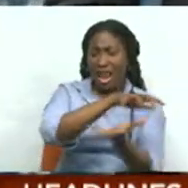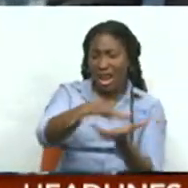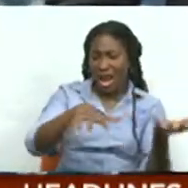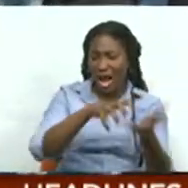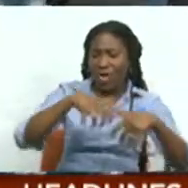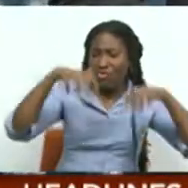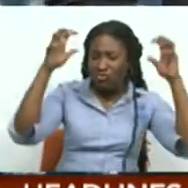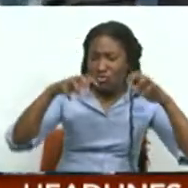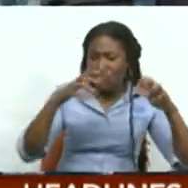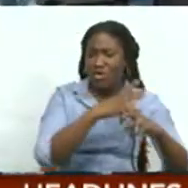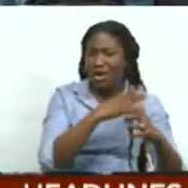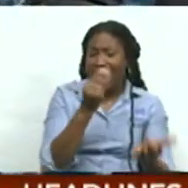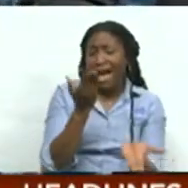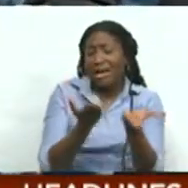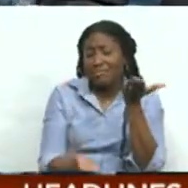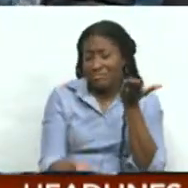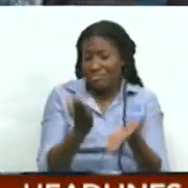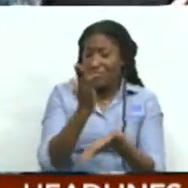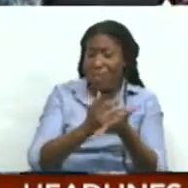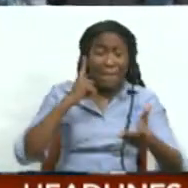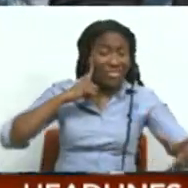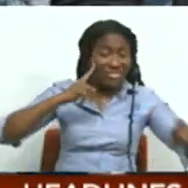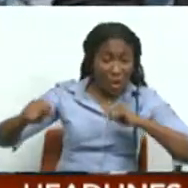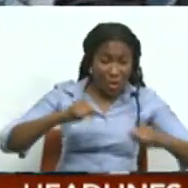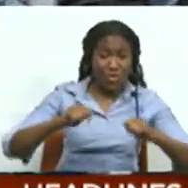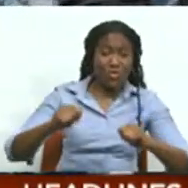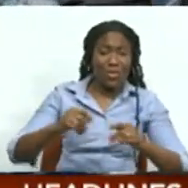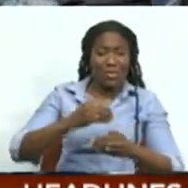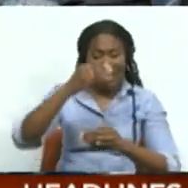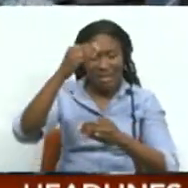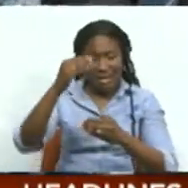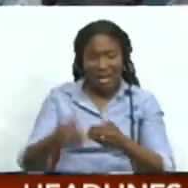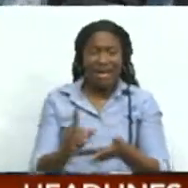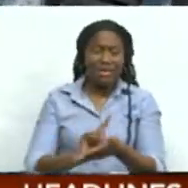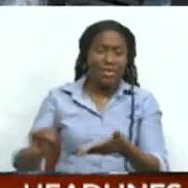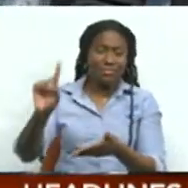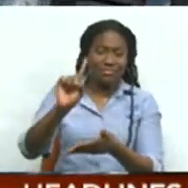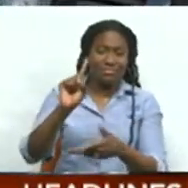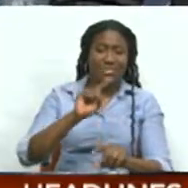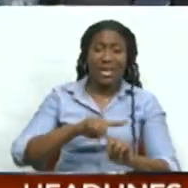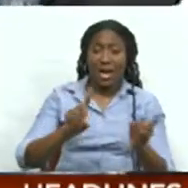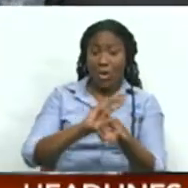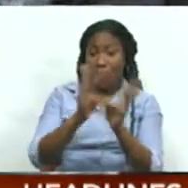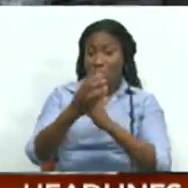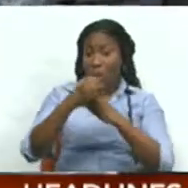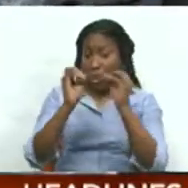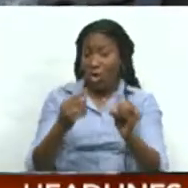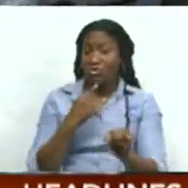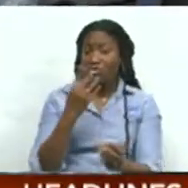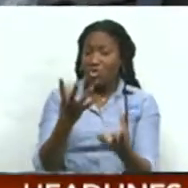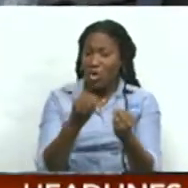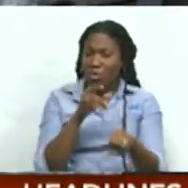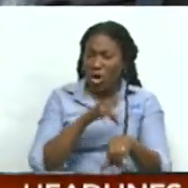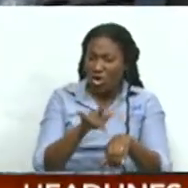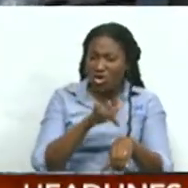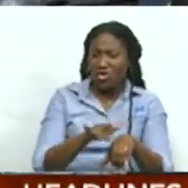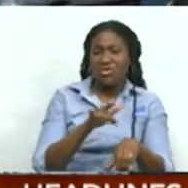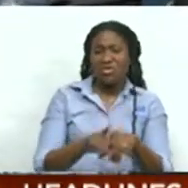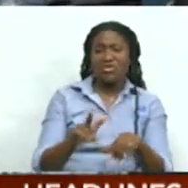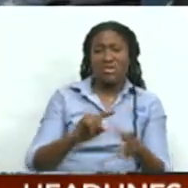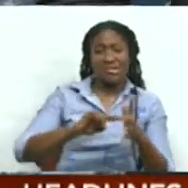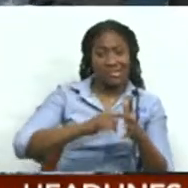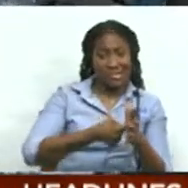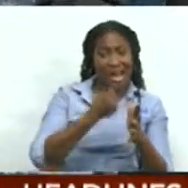and the possibility of thunderstorms towards the end of next week. Now, the Met Office is calling for an early start to the 2024 wet